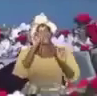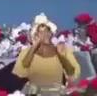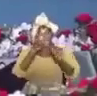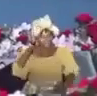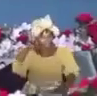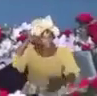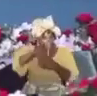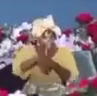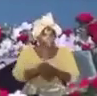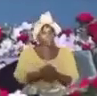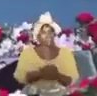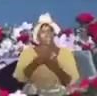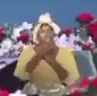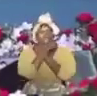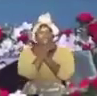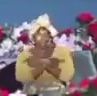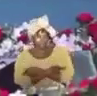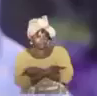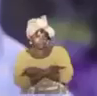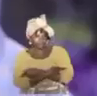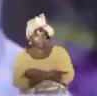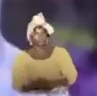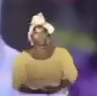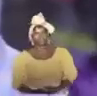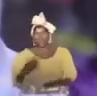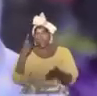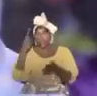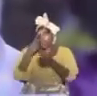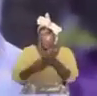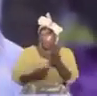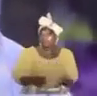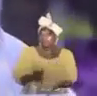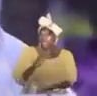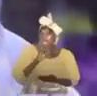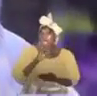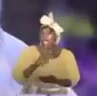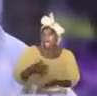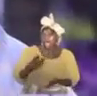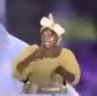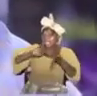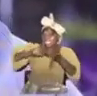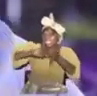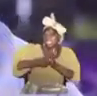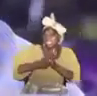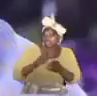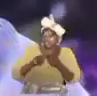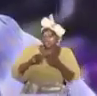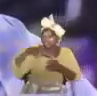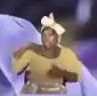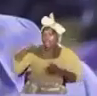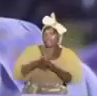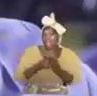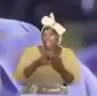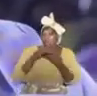side. What then are the keys to entering rest?